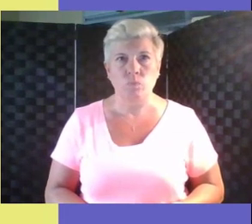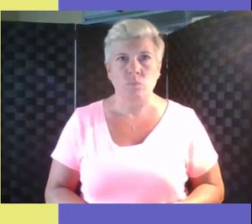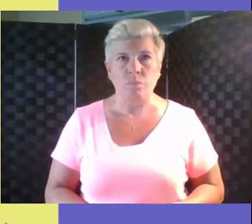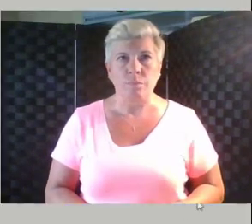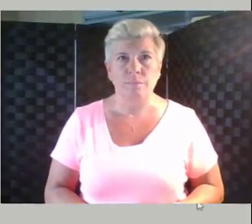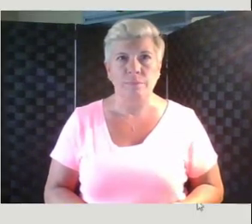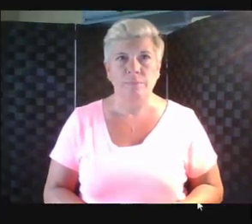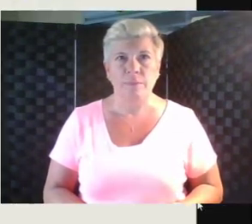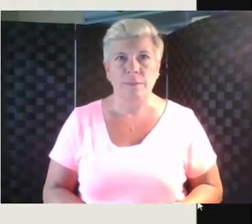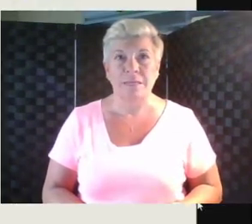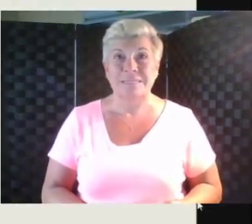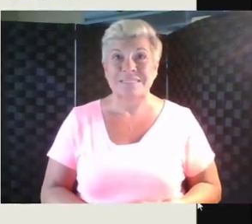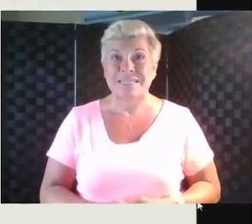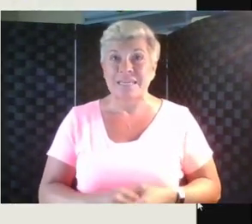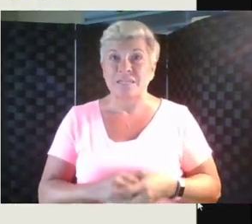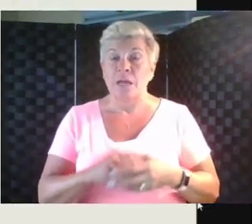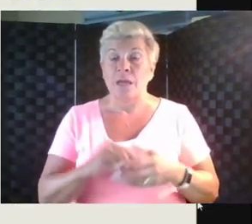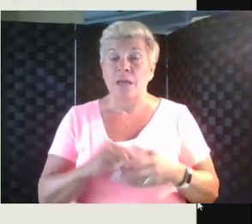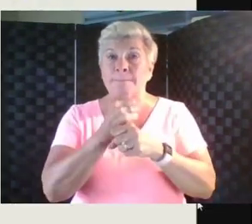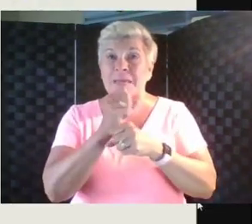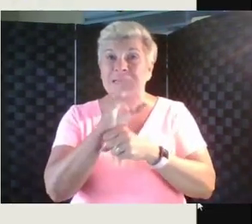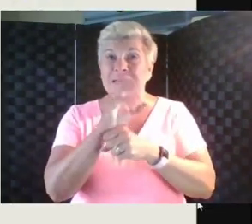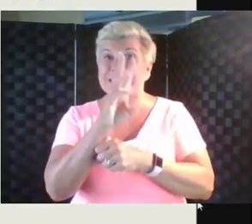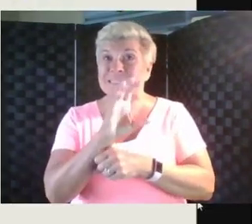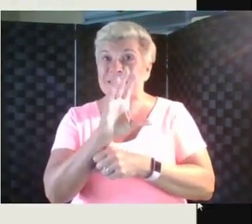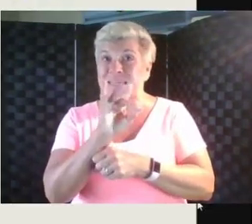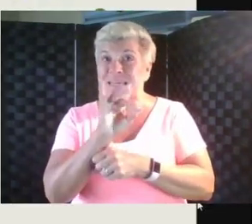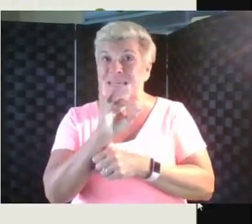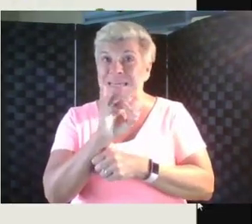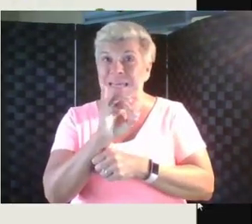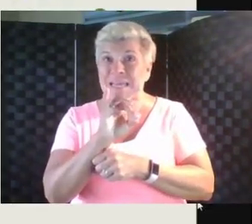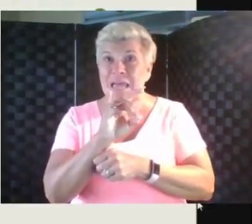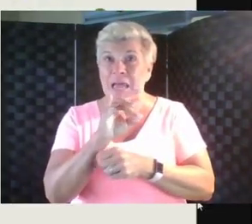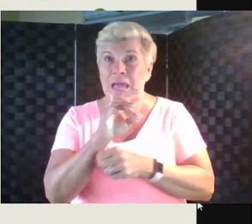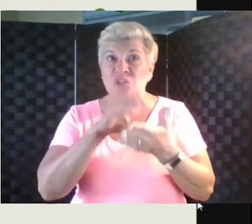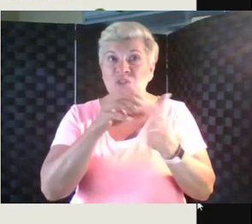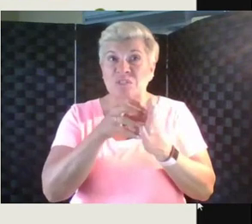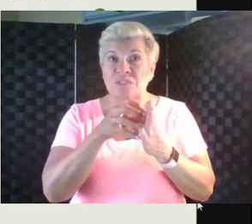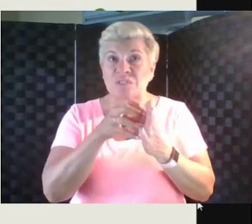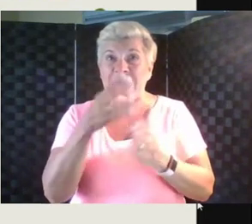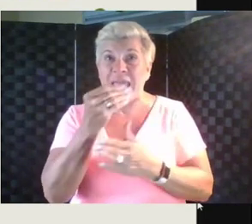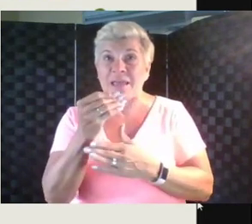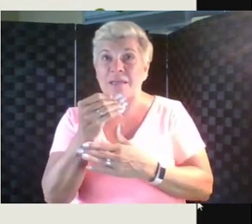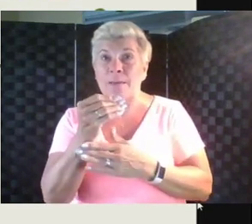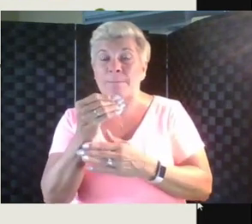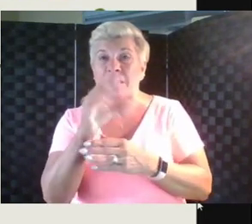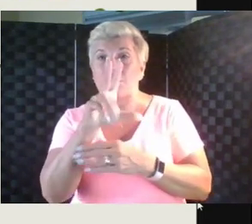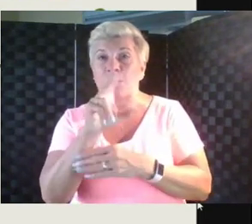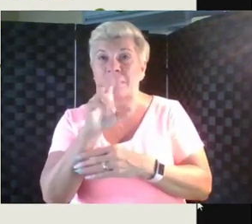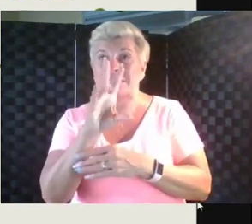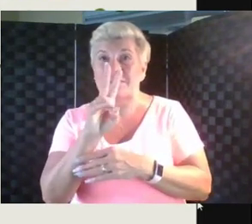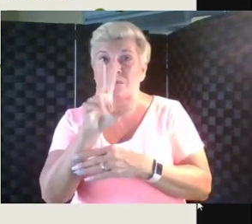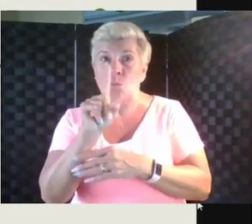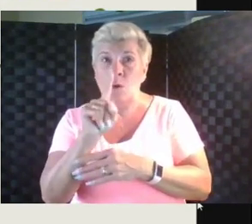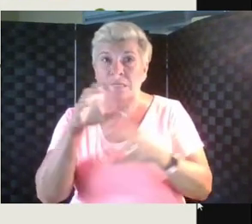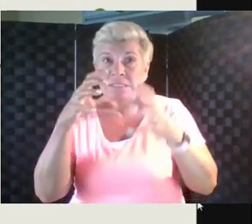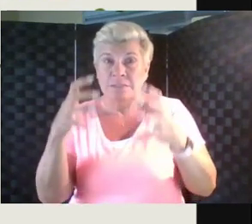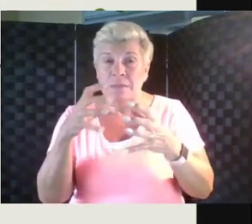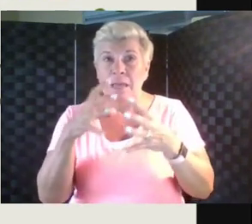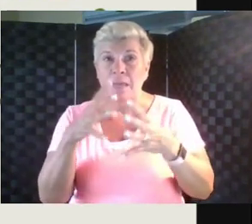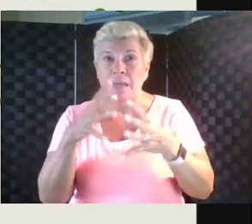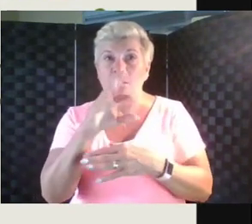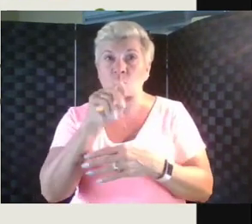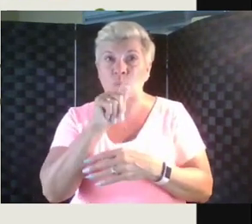Nabisco produces 688 tons of Oreos every day. It also produces 371 tons of Ritz crackers. How many more tons of Oreos